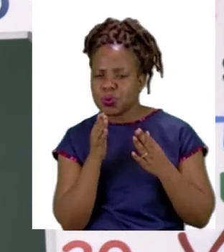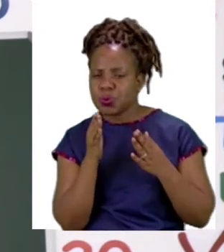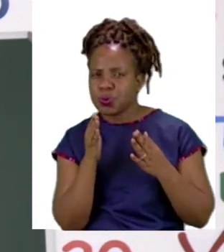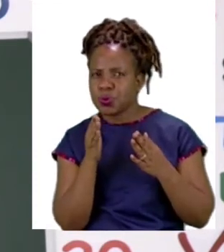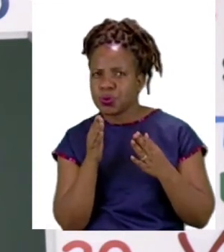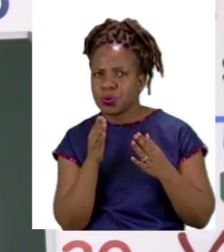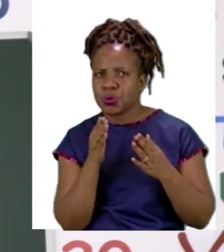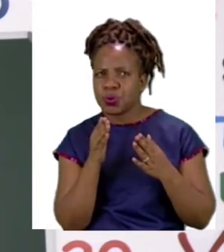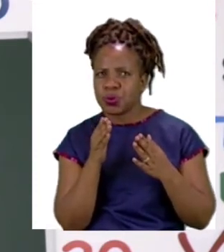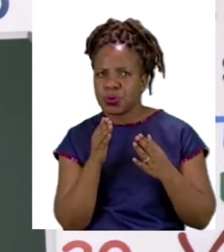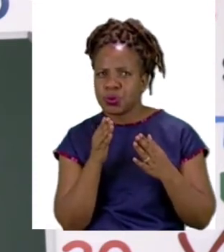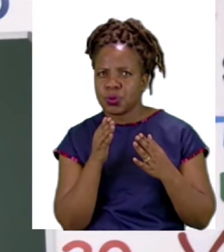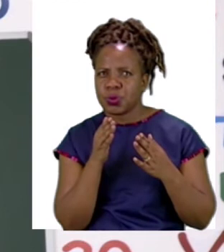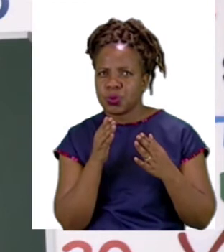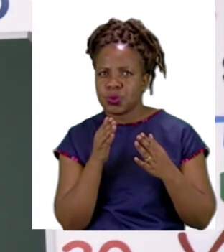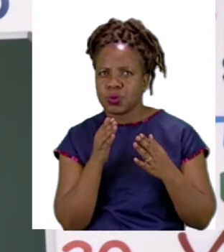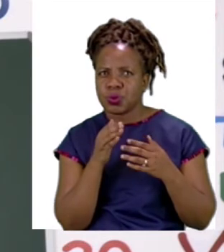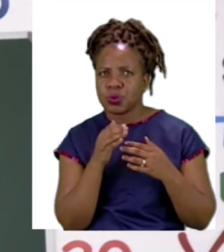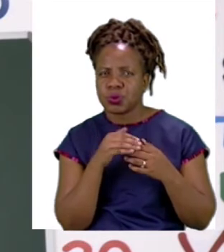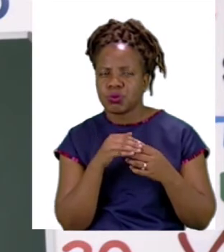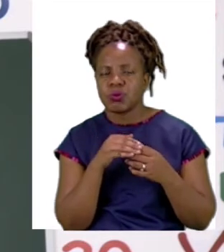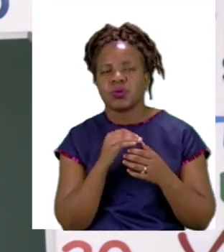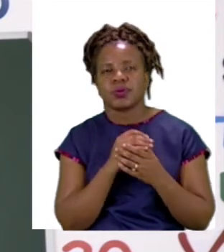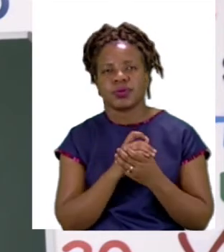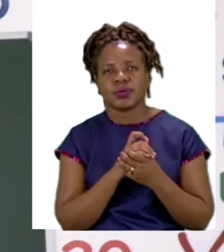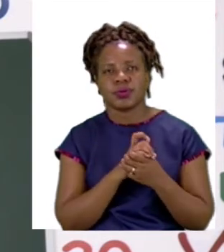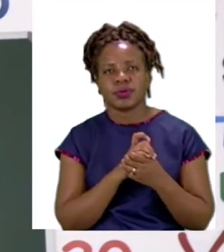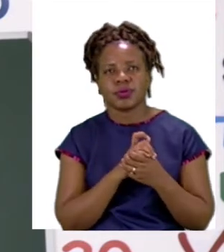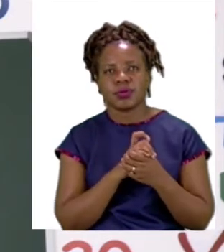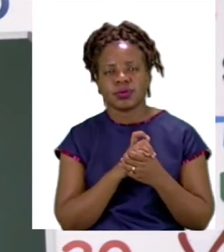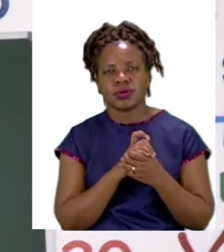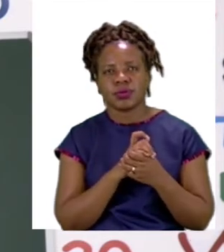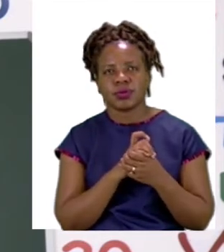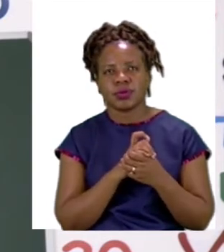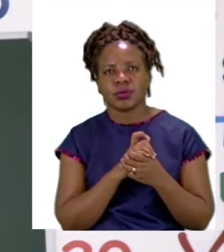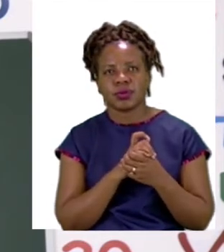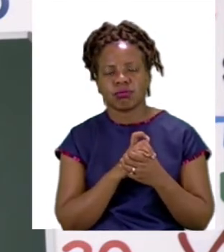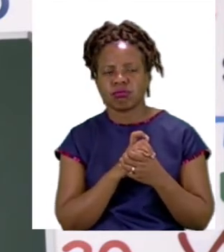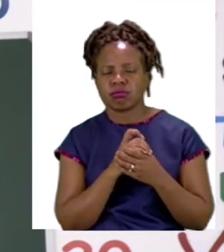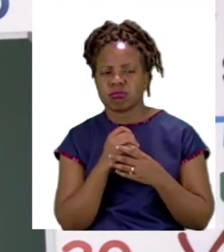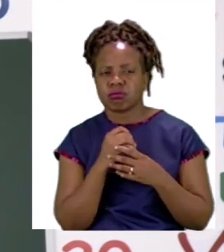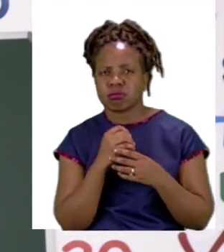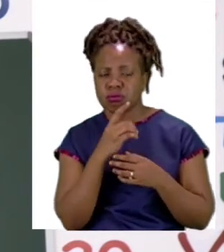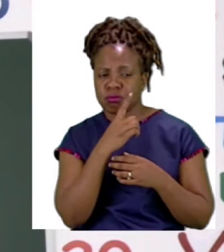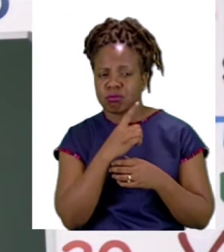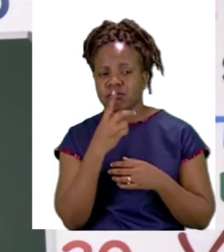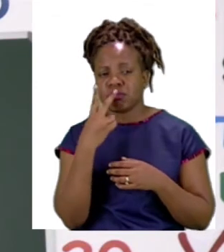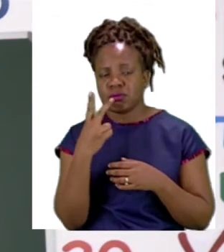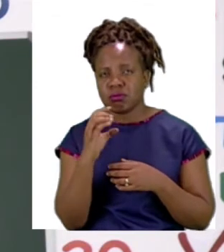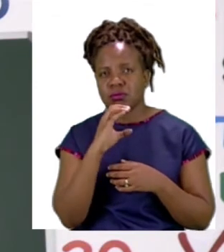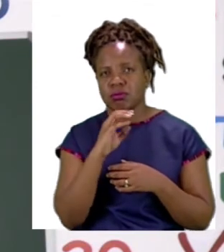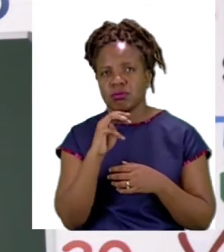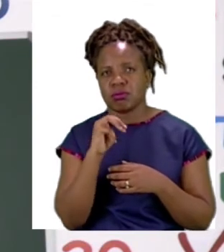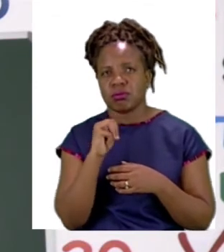to check with my eyes and count how many after 10, which is 11, 12. It